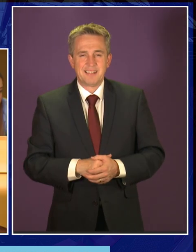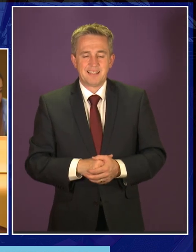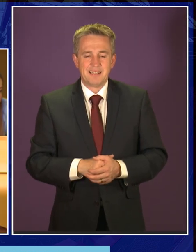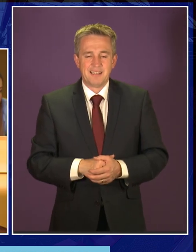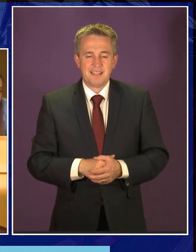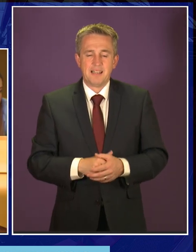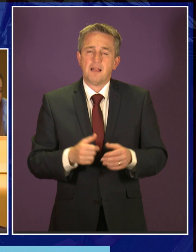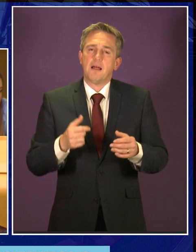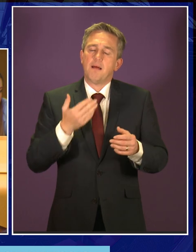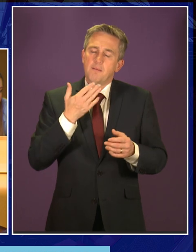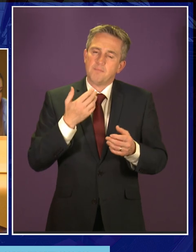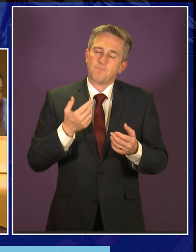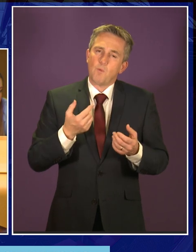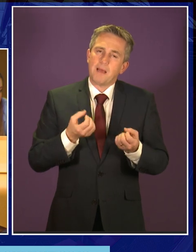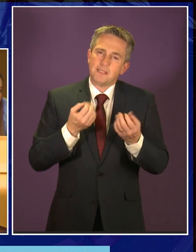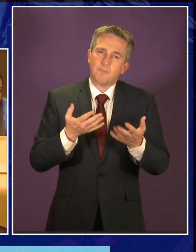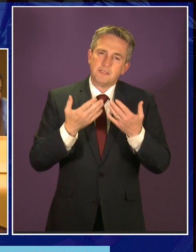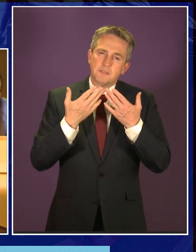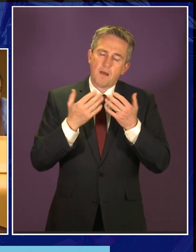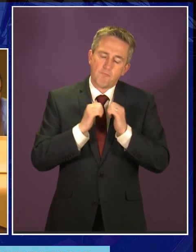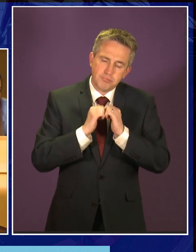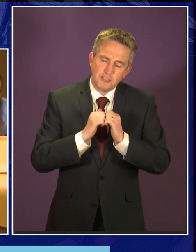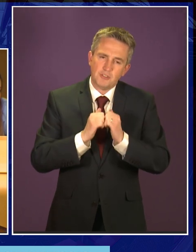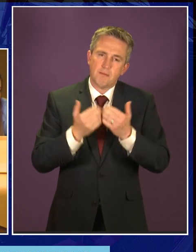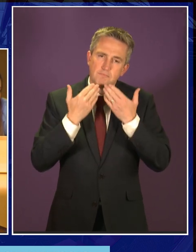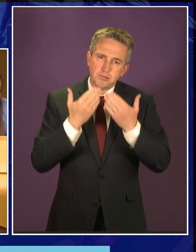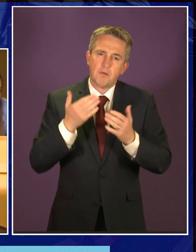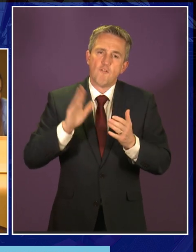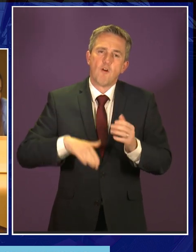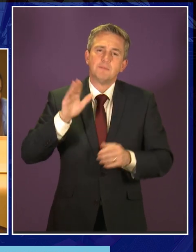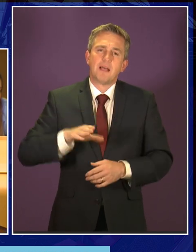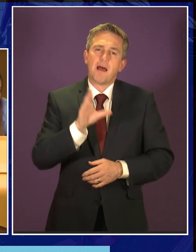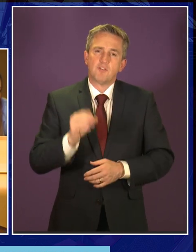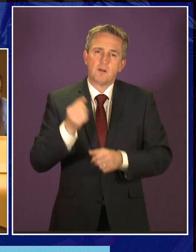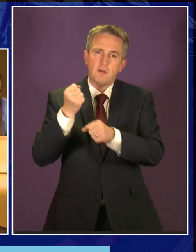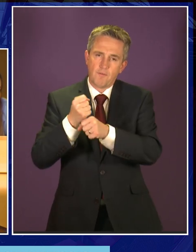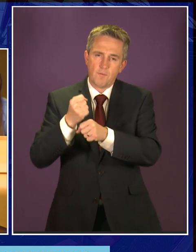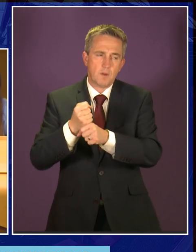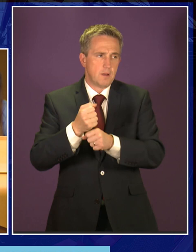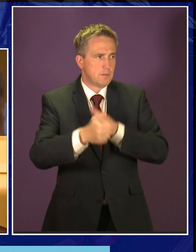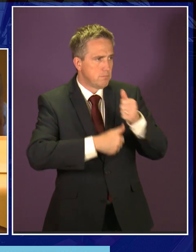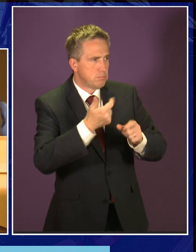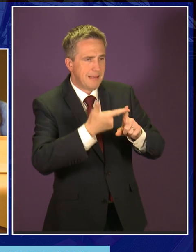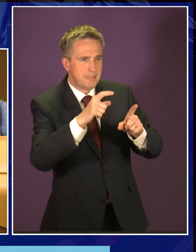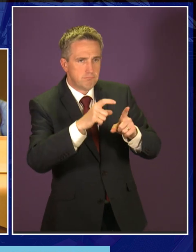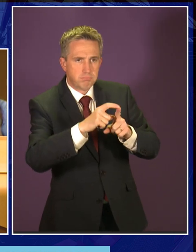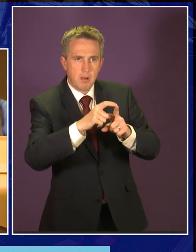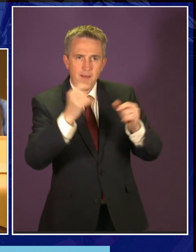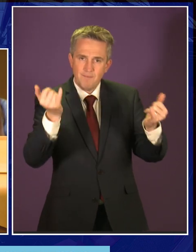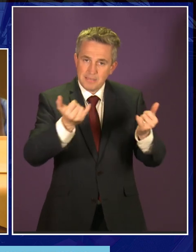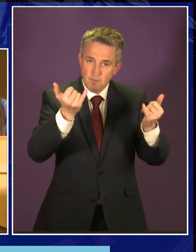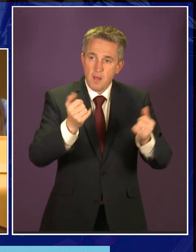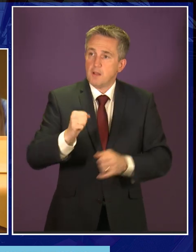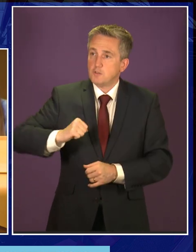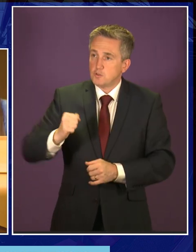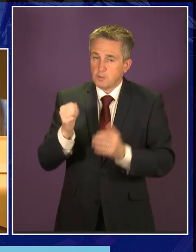allow me to express our gratitude on behalf of my government to the Edinburgh International Film Festival, the